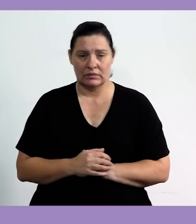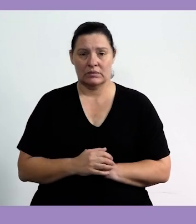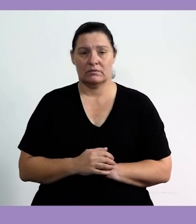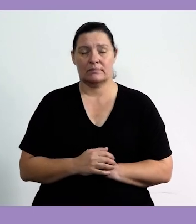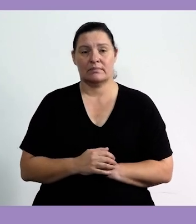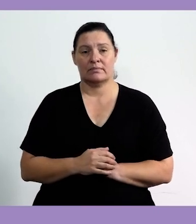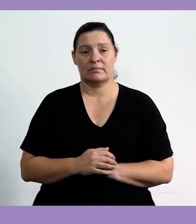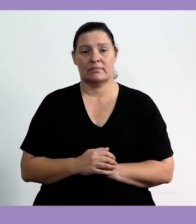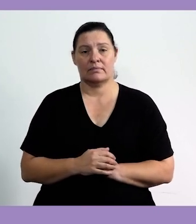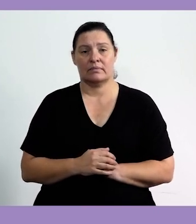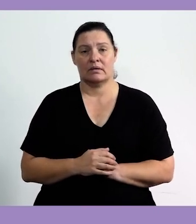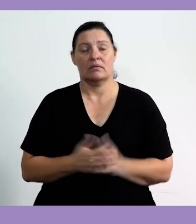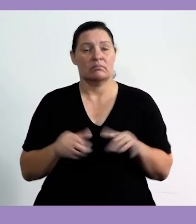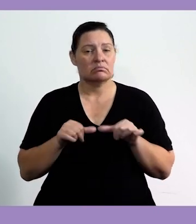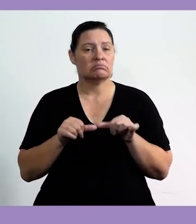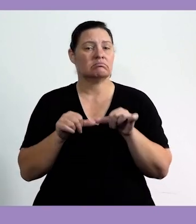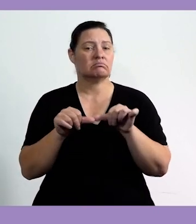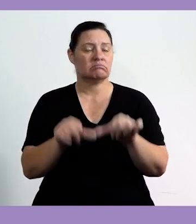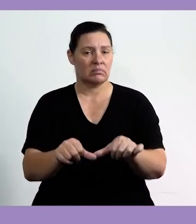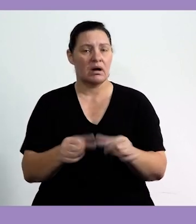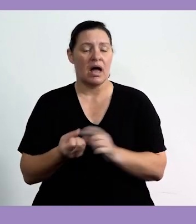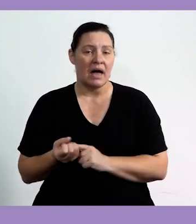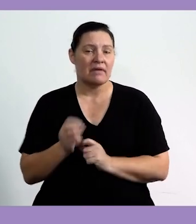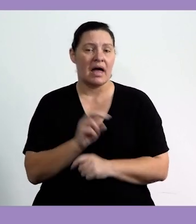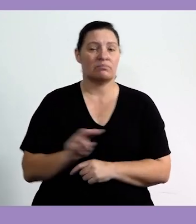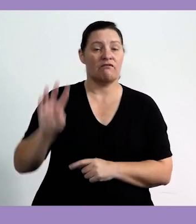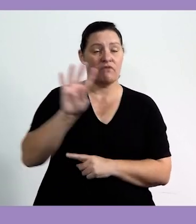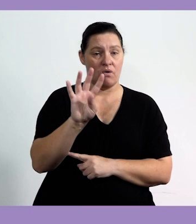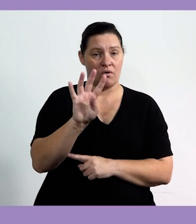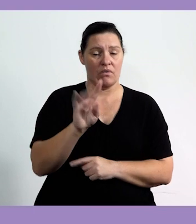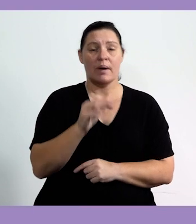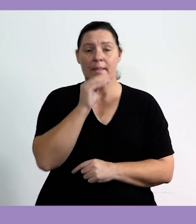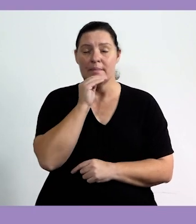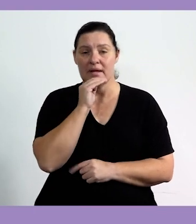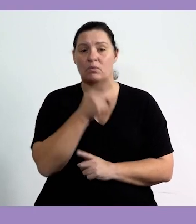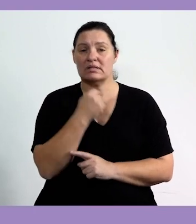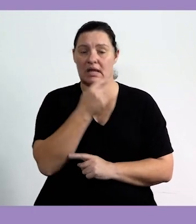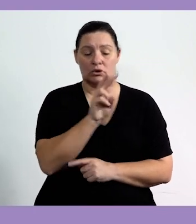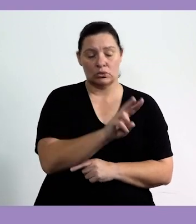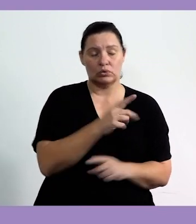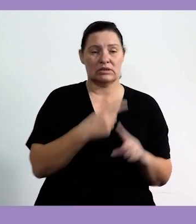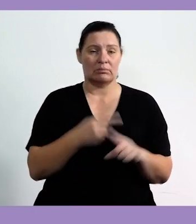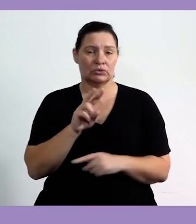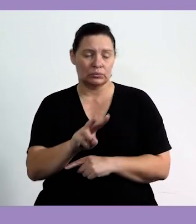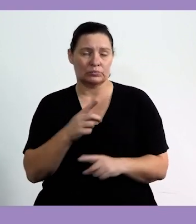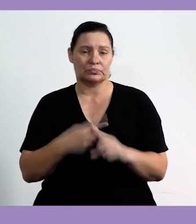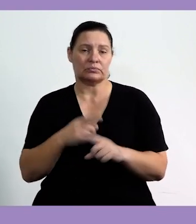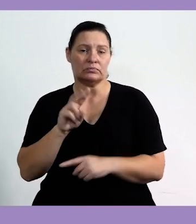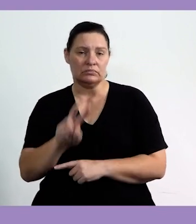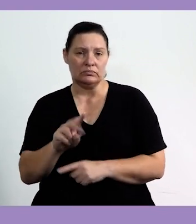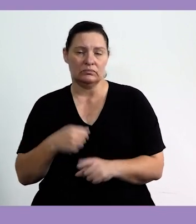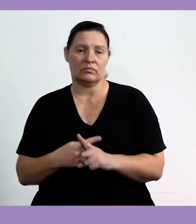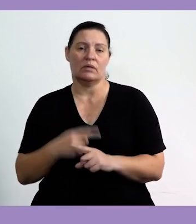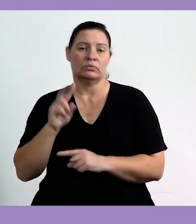2. It continues when we have an exponent 4. That means we are going to say 2 multiplied by